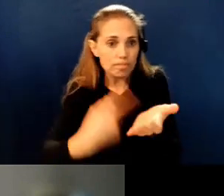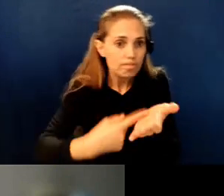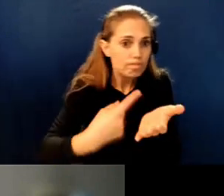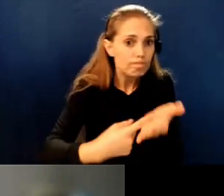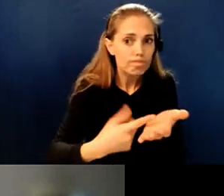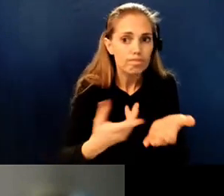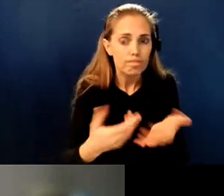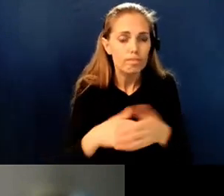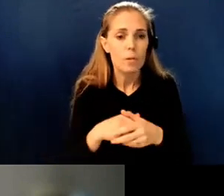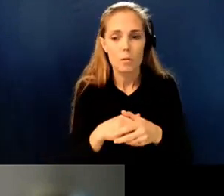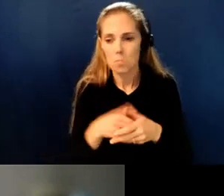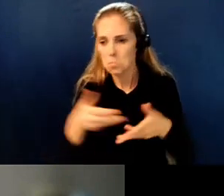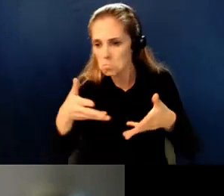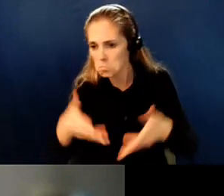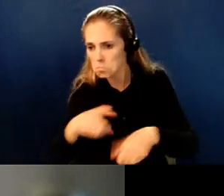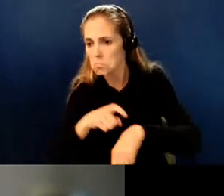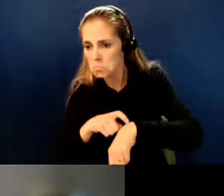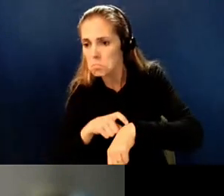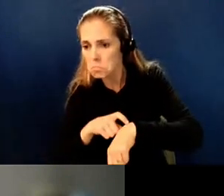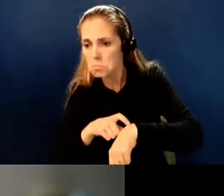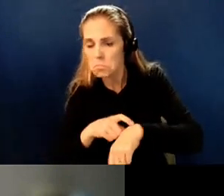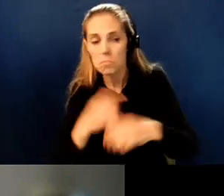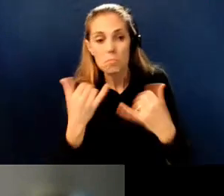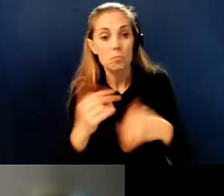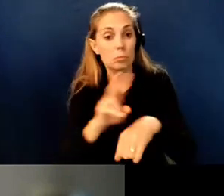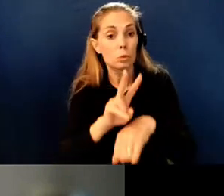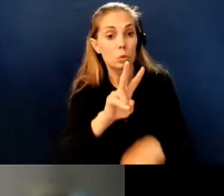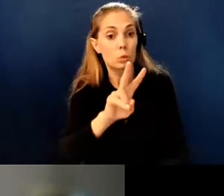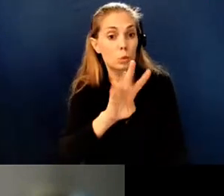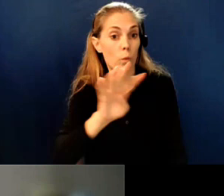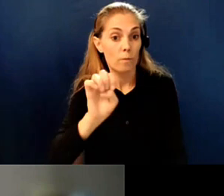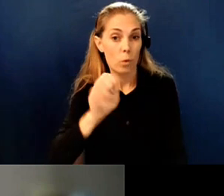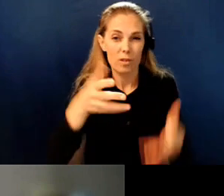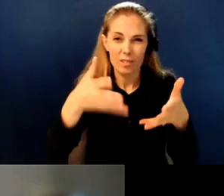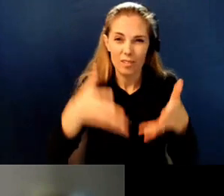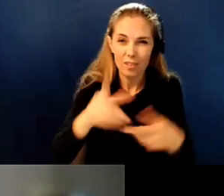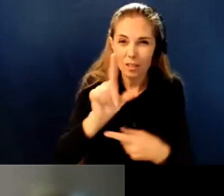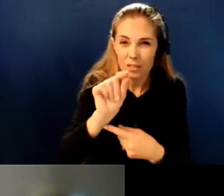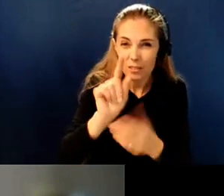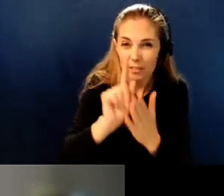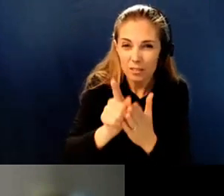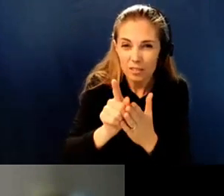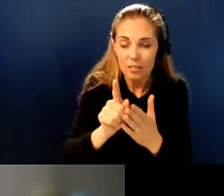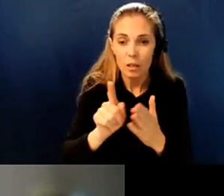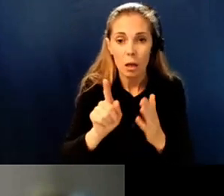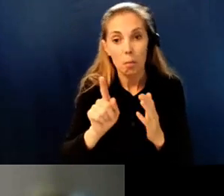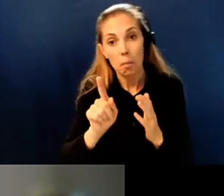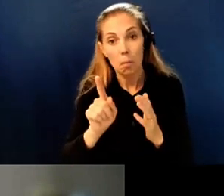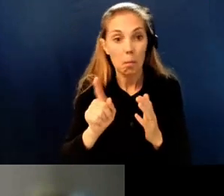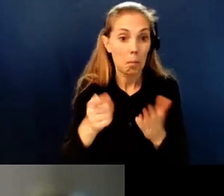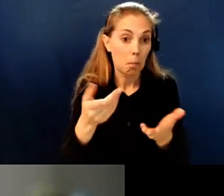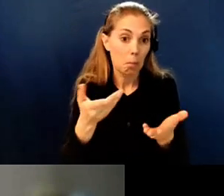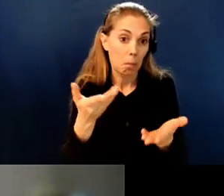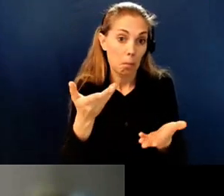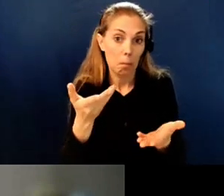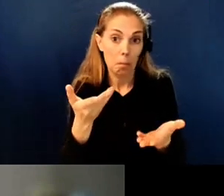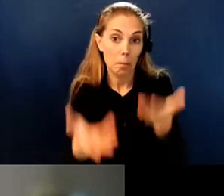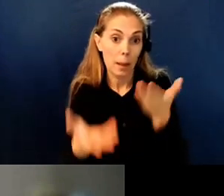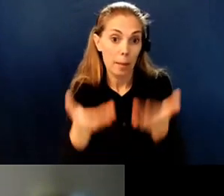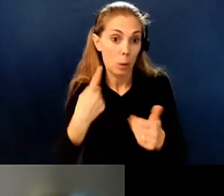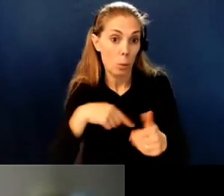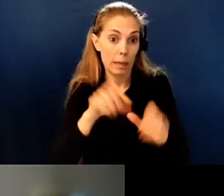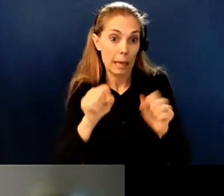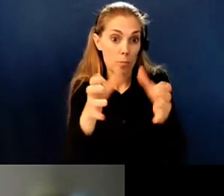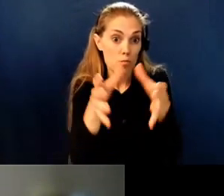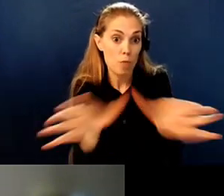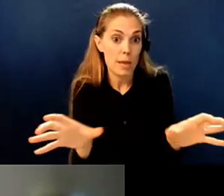have a bit more time. So it's 2:40. We have around 20 minutes. I'm thinking maybe we can take a breakout room where everyone can